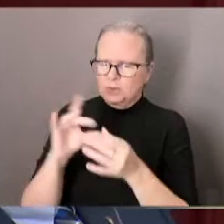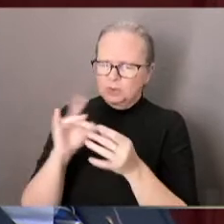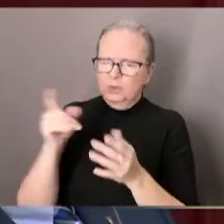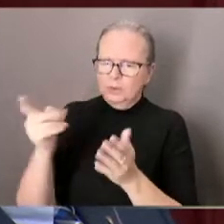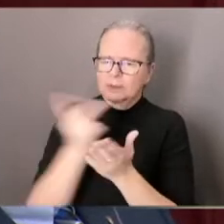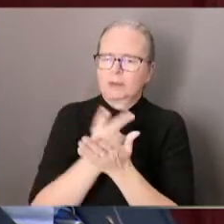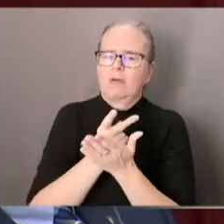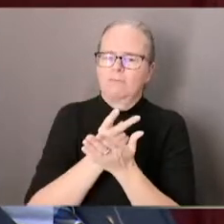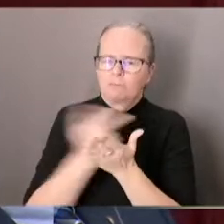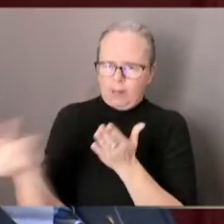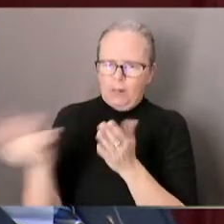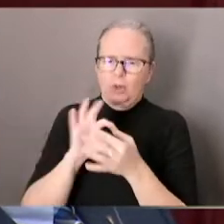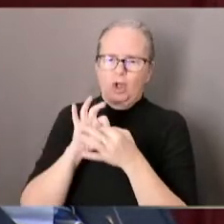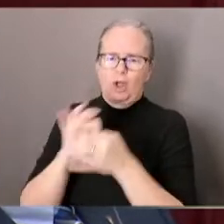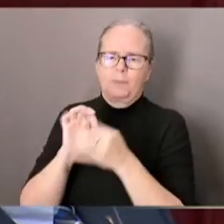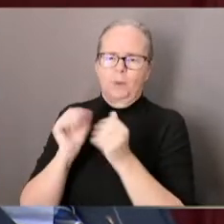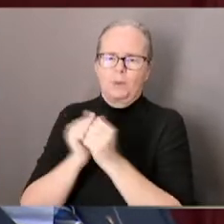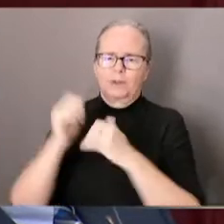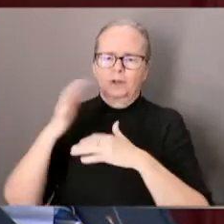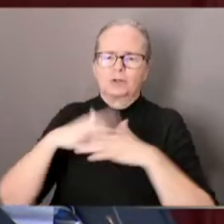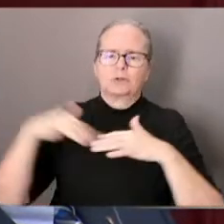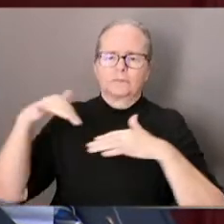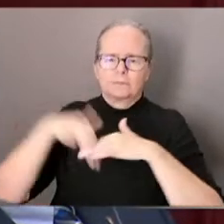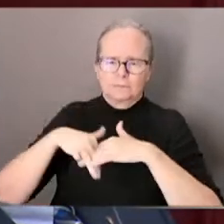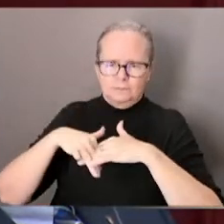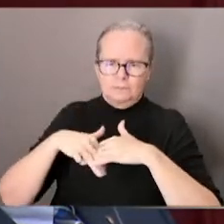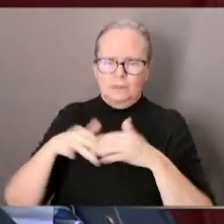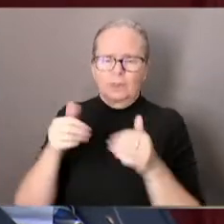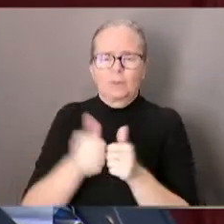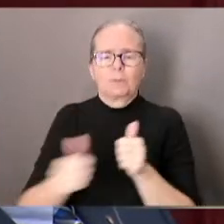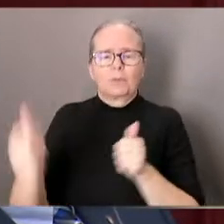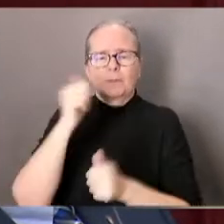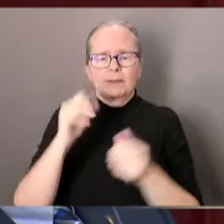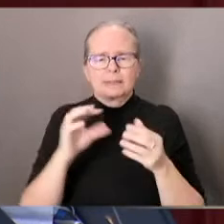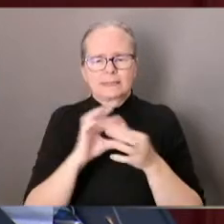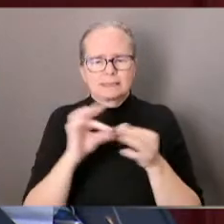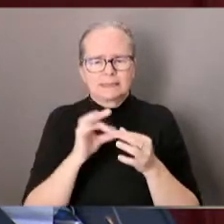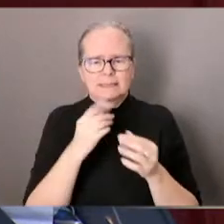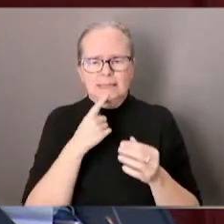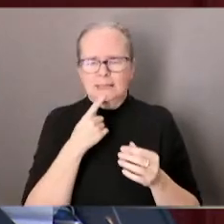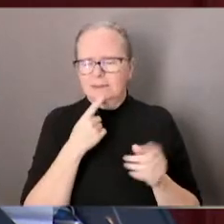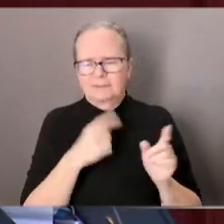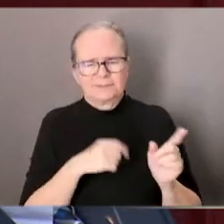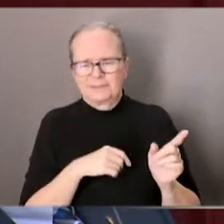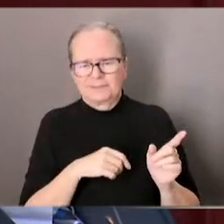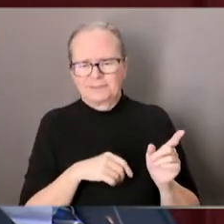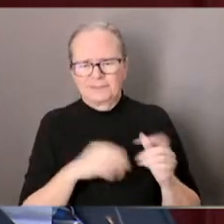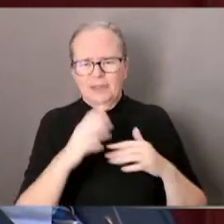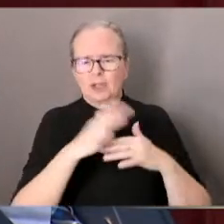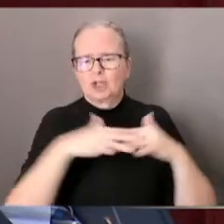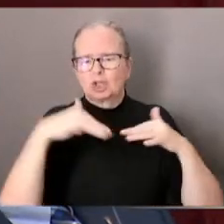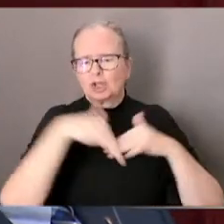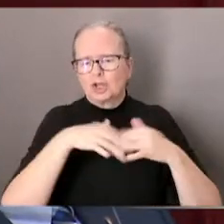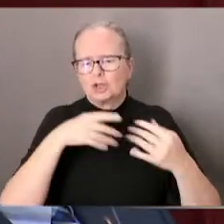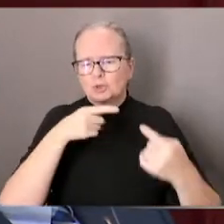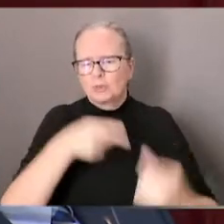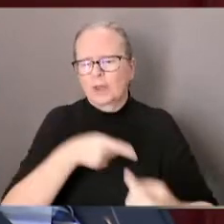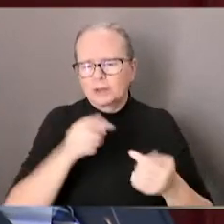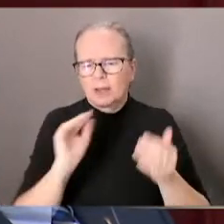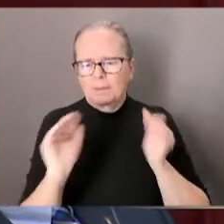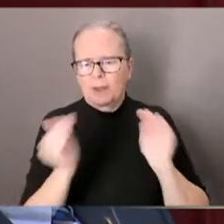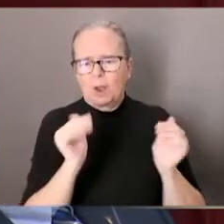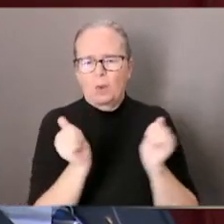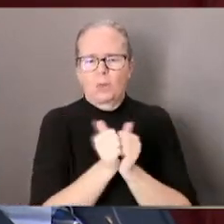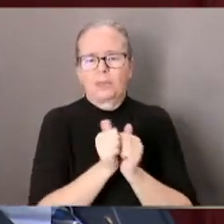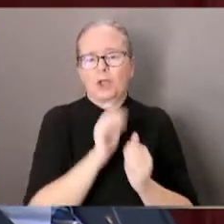compared First Nations struggled against oppression and their fight for their rights to her government's bloated Feud with Ottawa quote they have fought a battle over